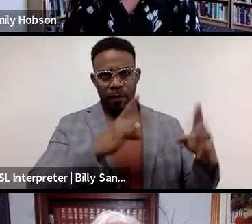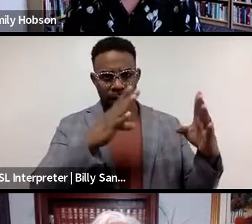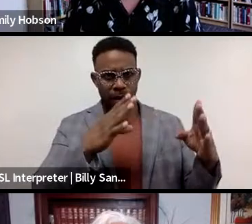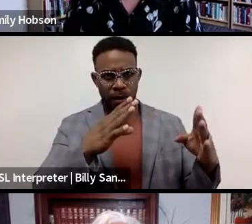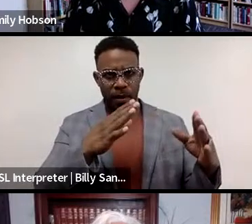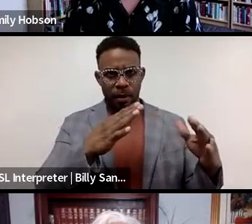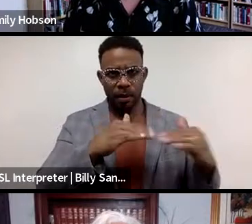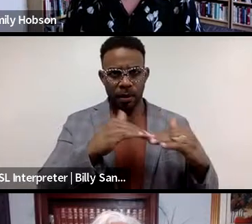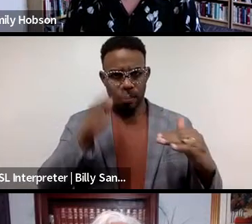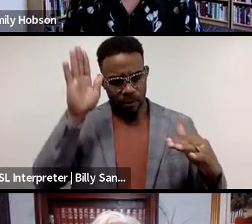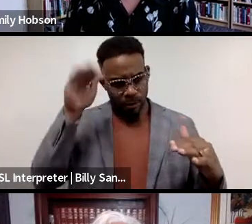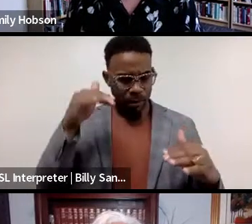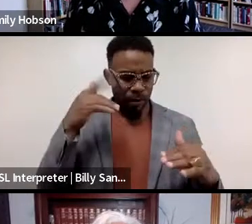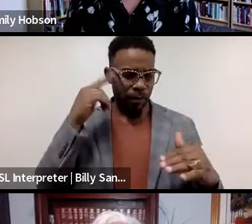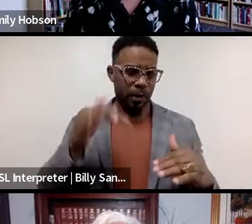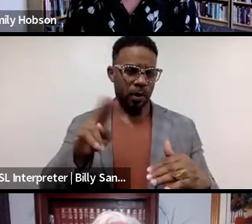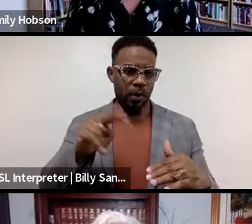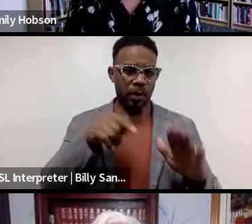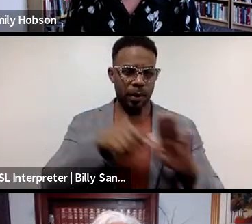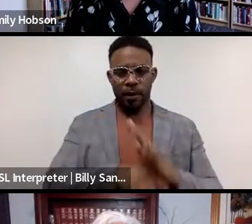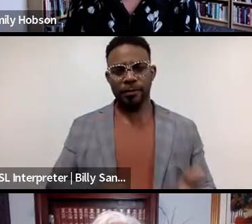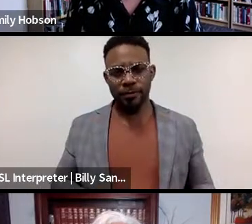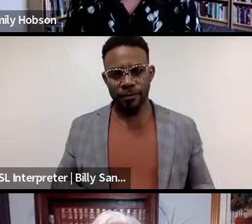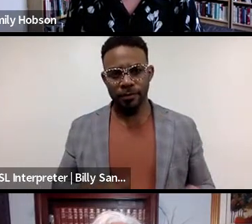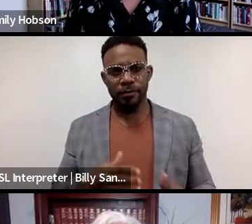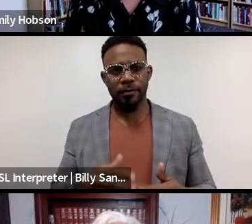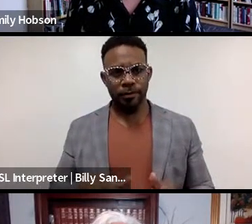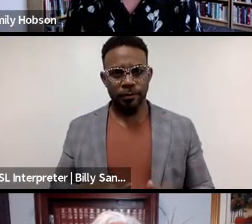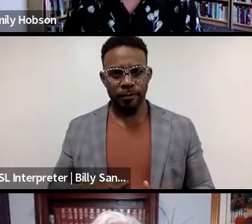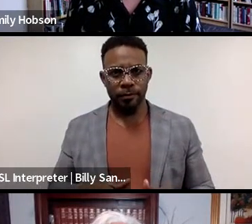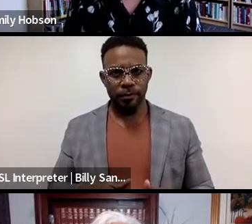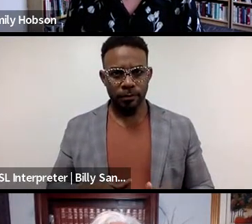civil disobedience for his own assassination.